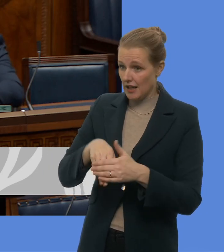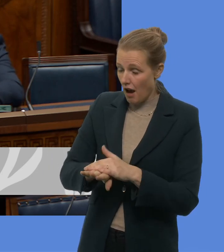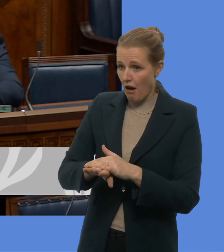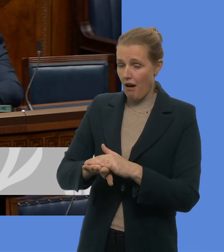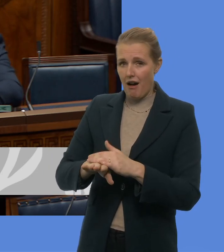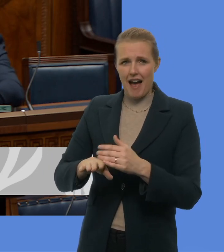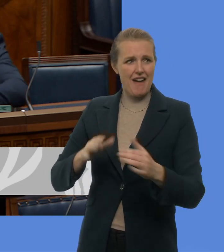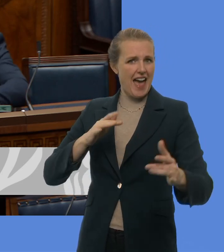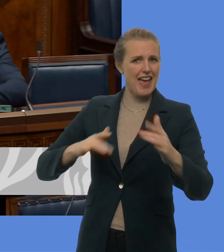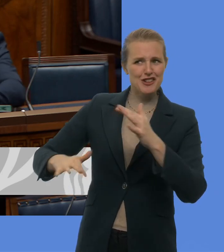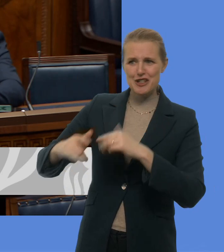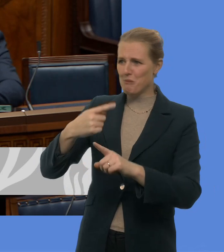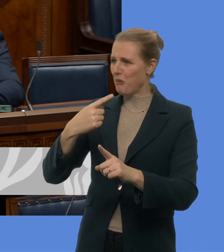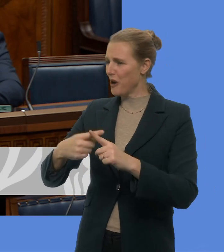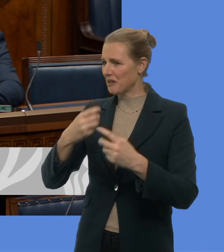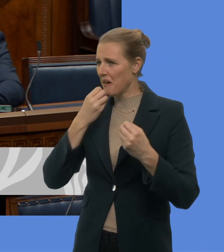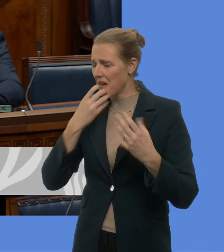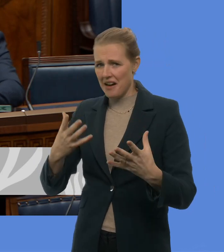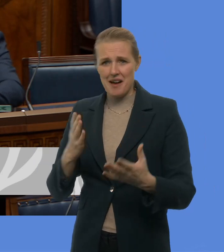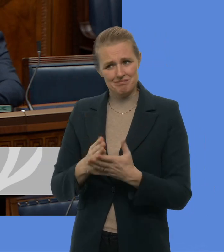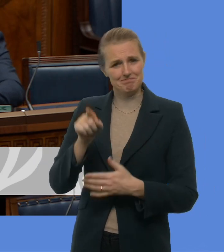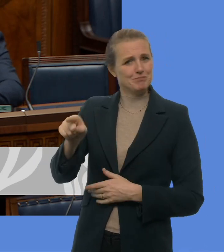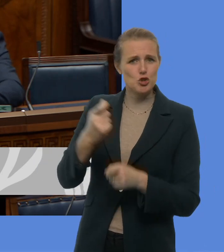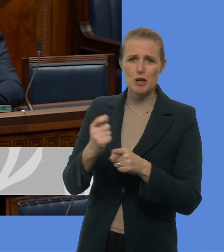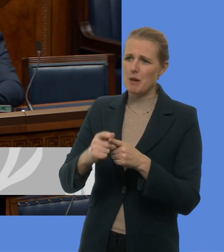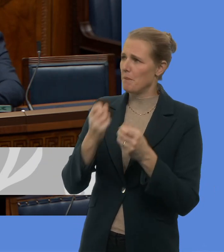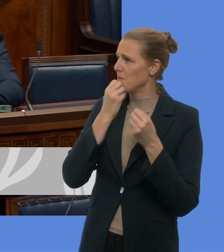positive energy and a good feel, and that was certainly the case that day.